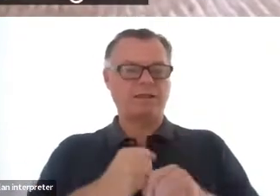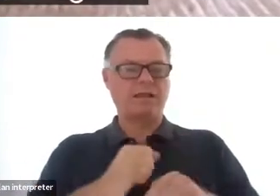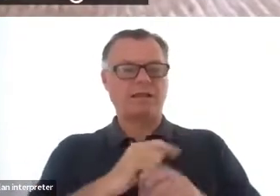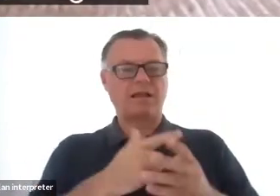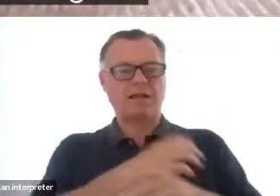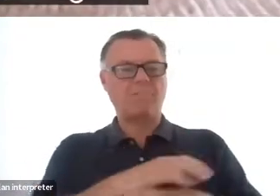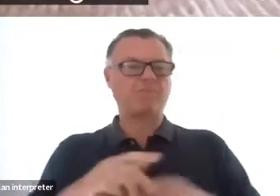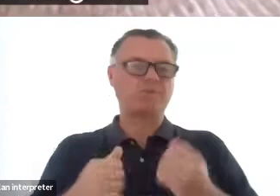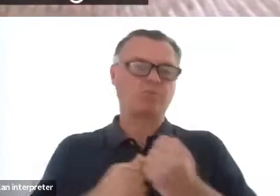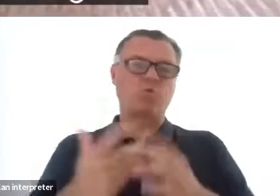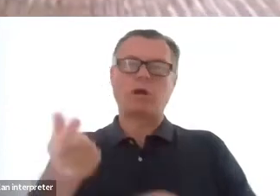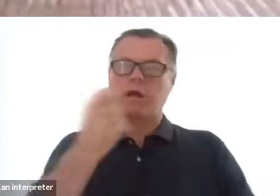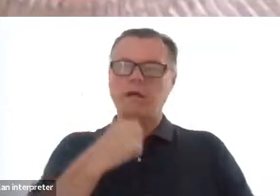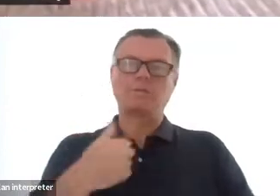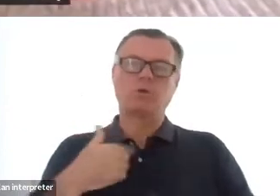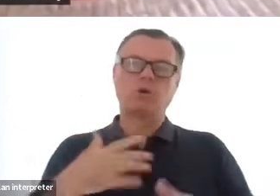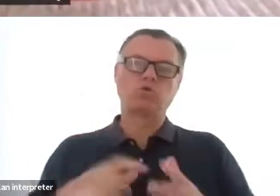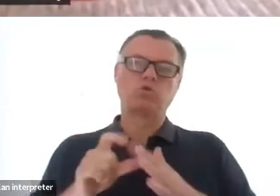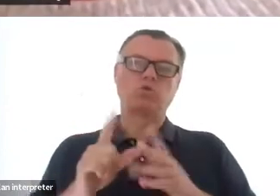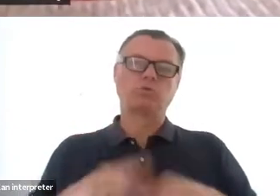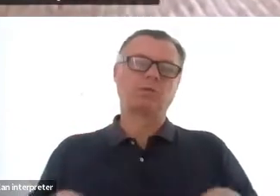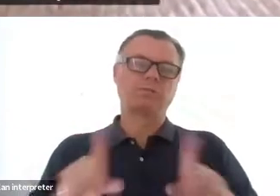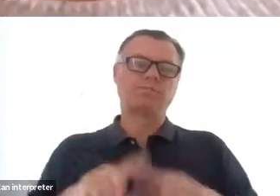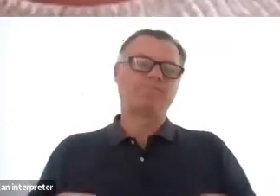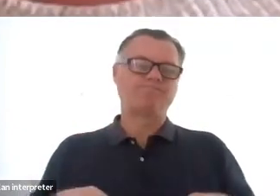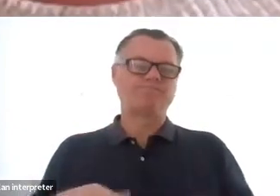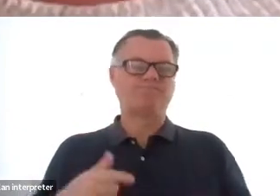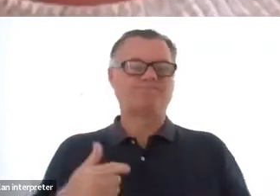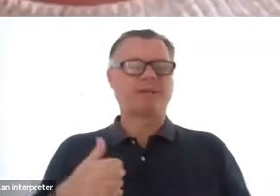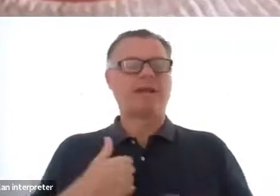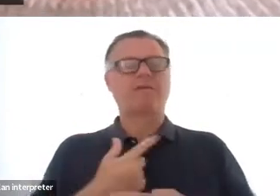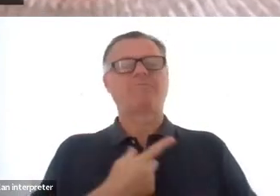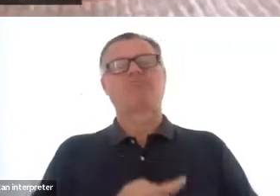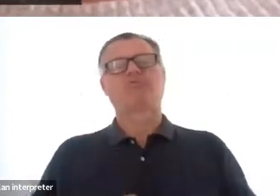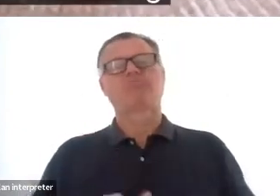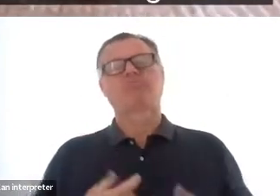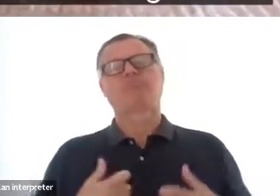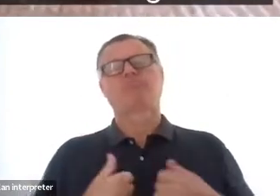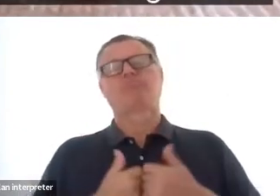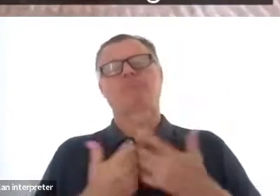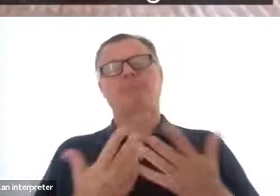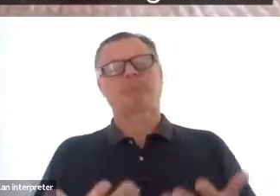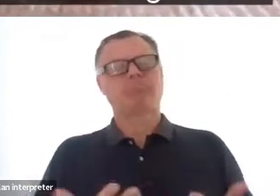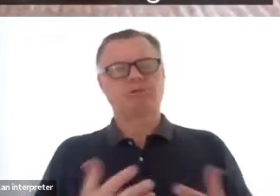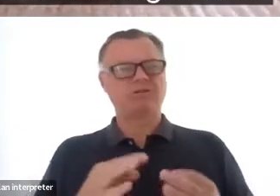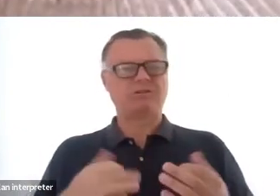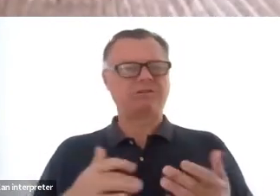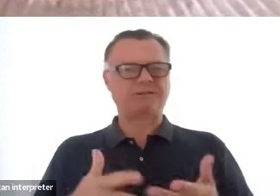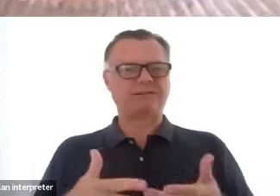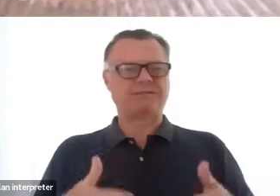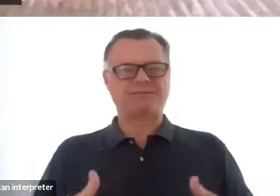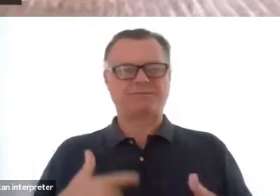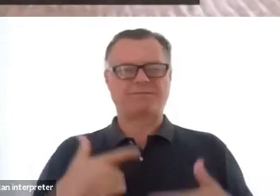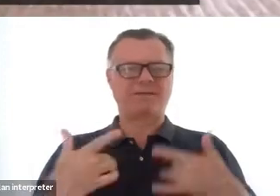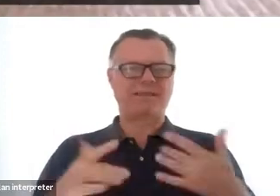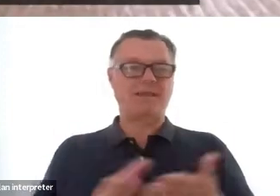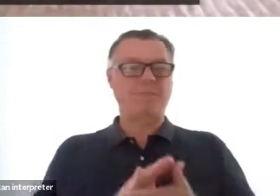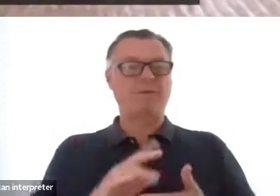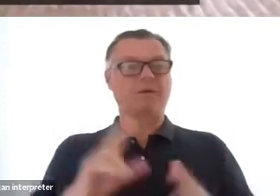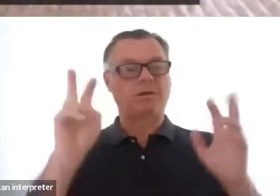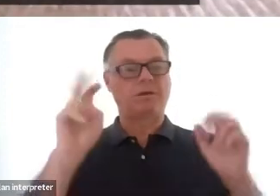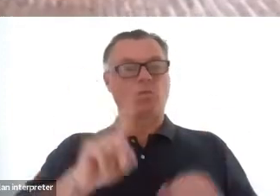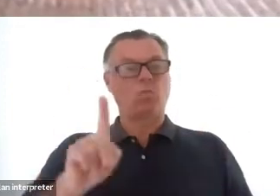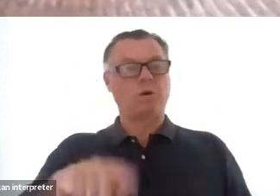all over again. That's not frustration, that's exhaustion. That's not being heard. What's Next holds the